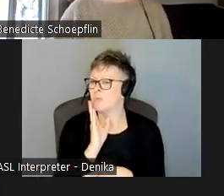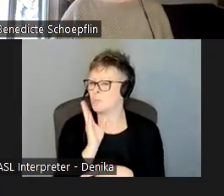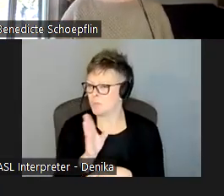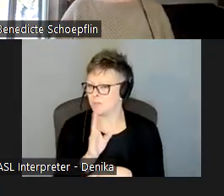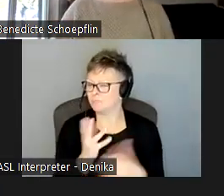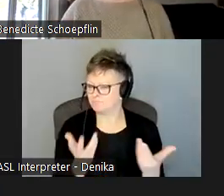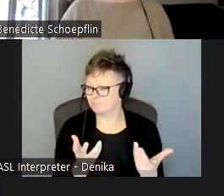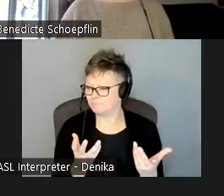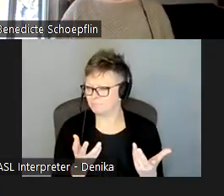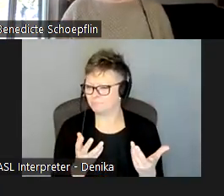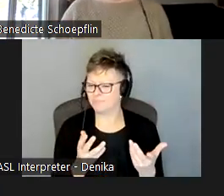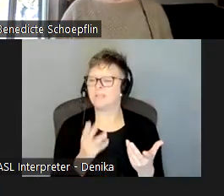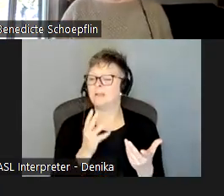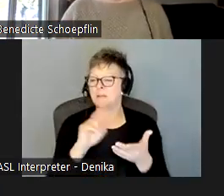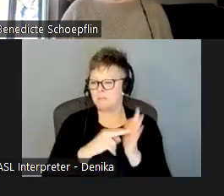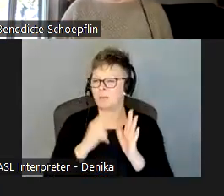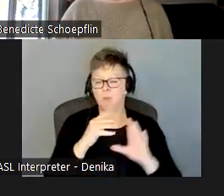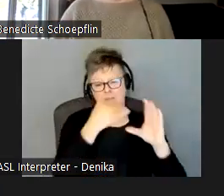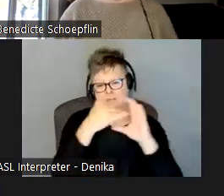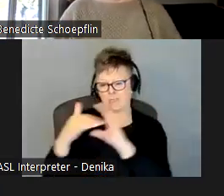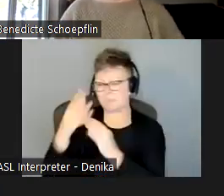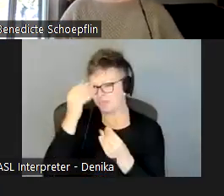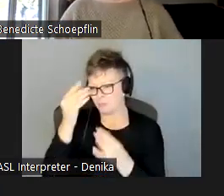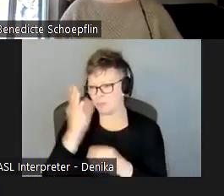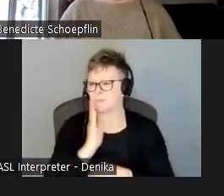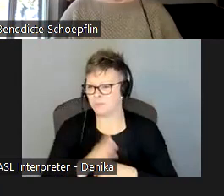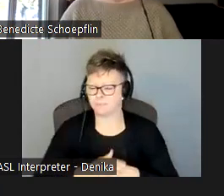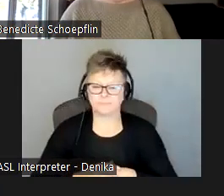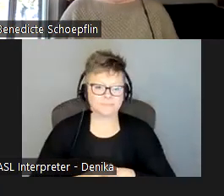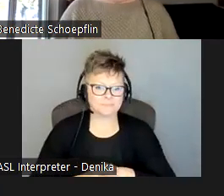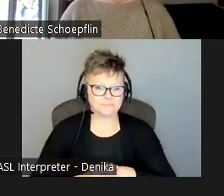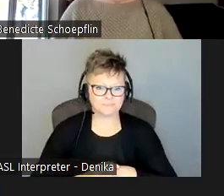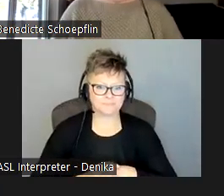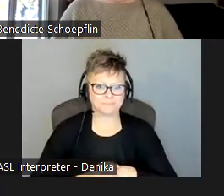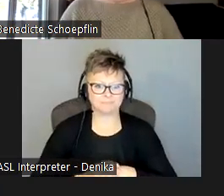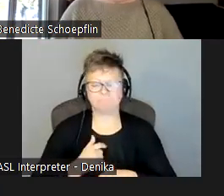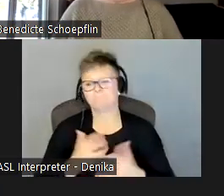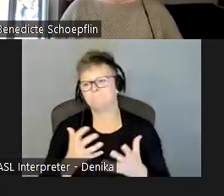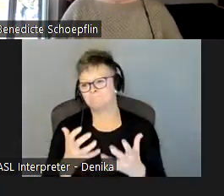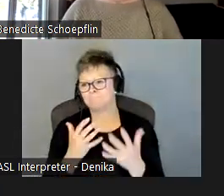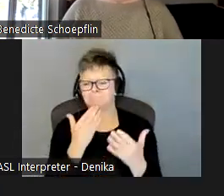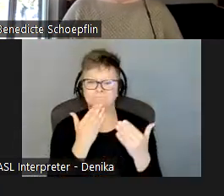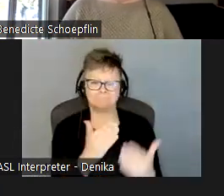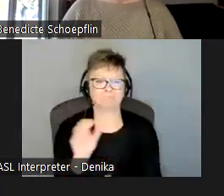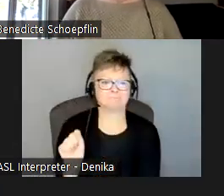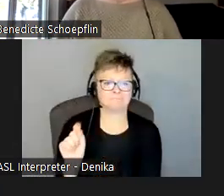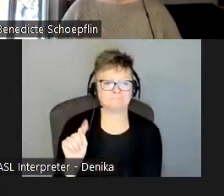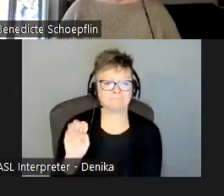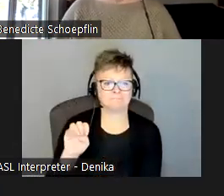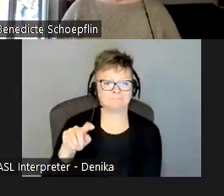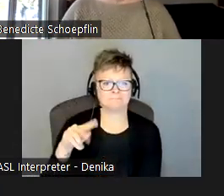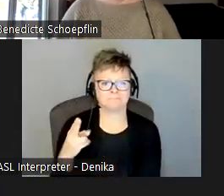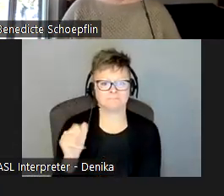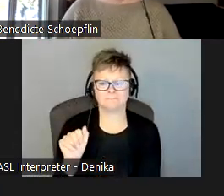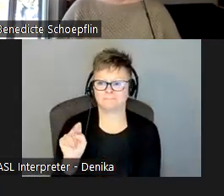follow-up email, where to find that information. I do want to thank Stephanie for her wonderful presentation.